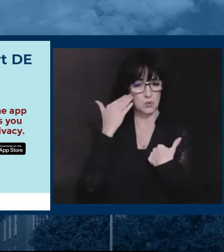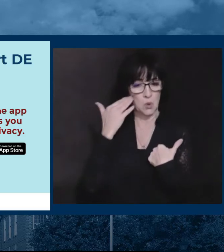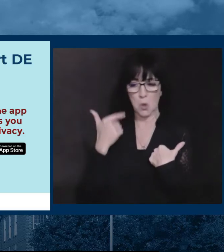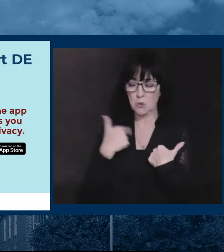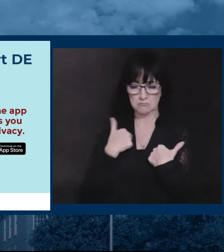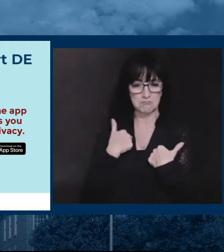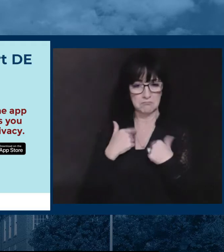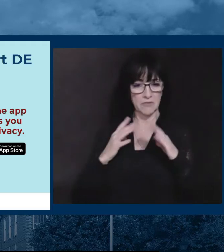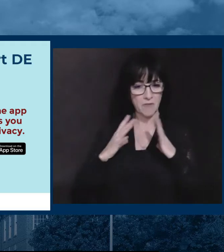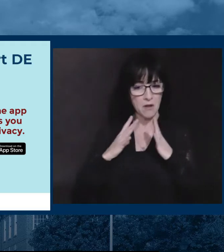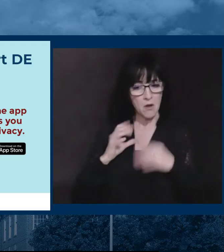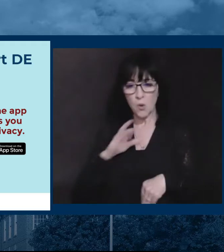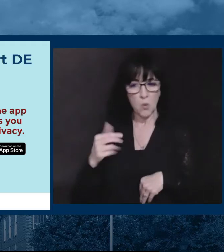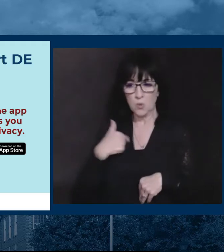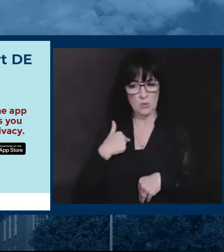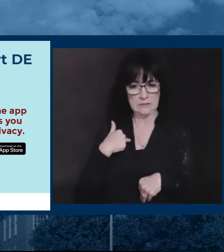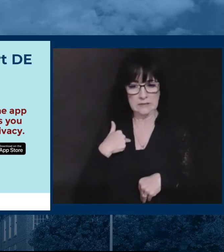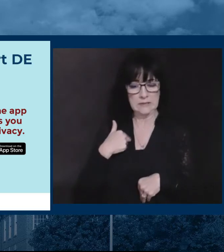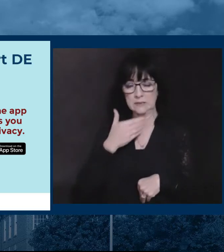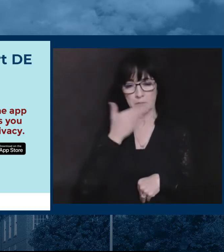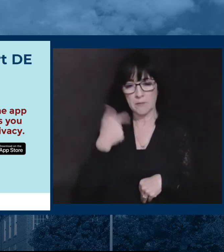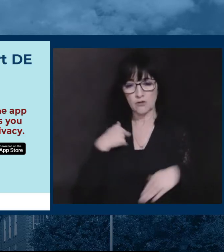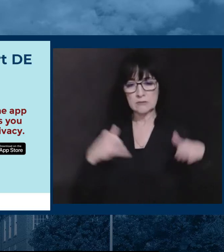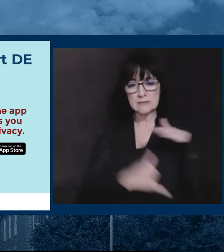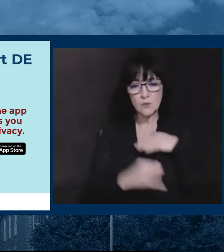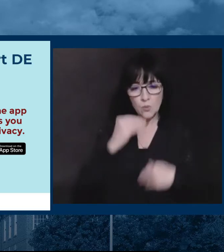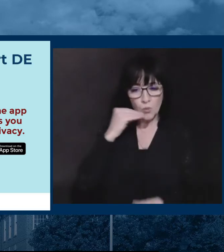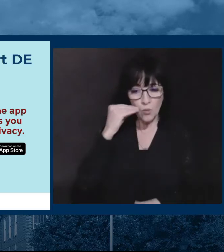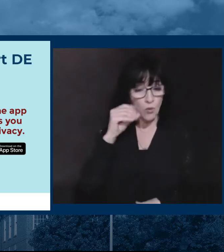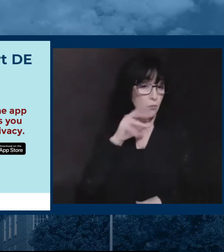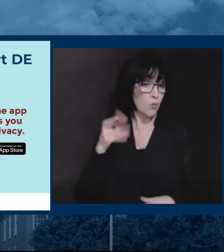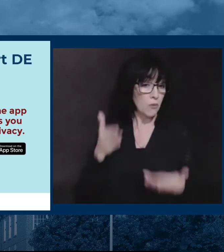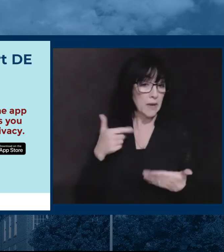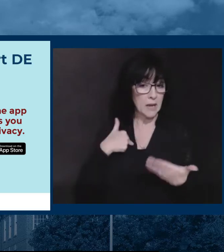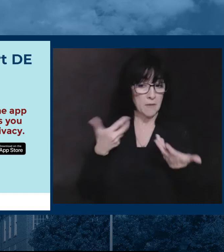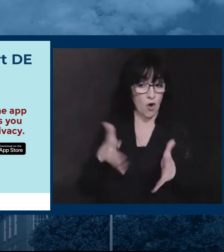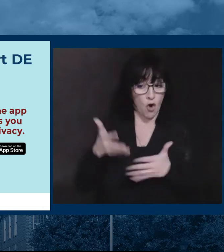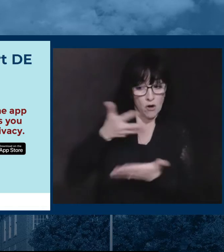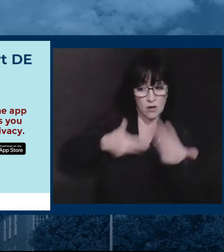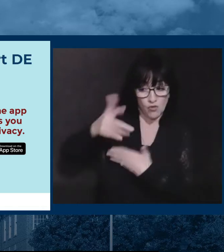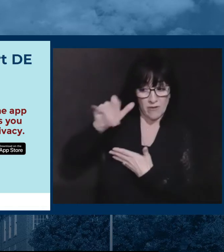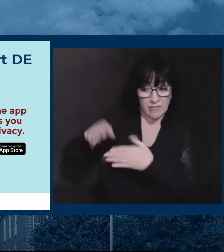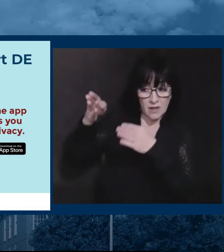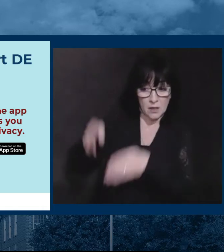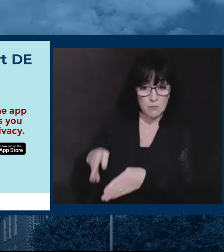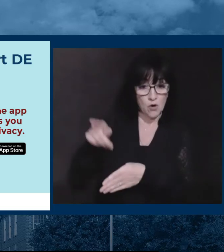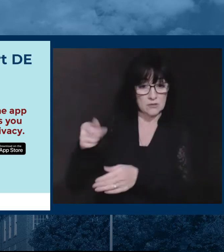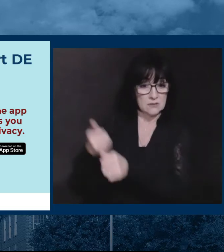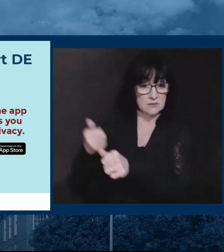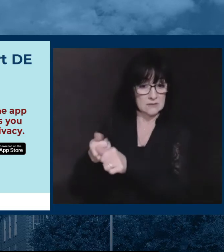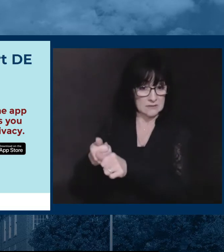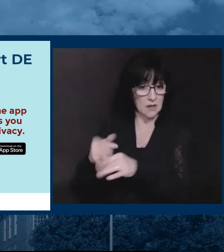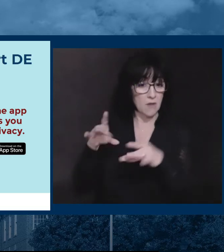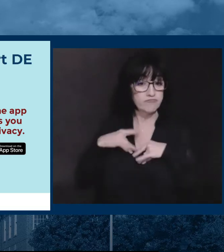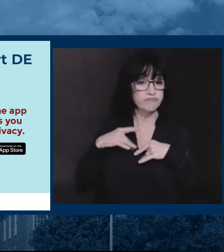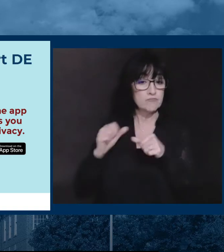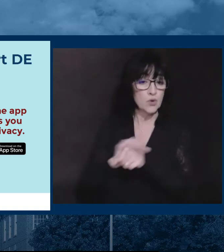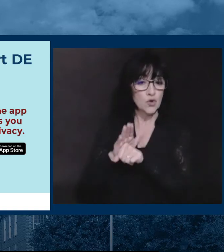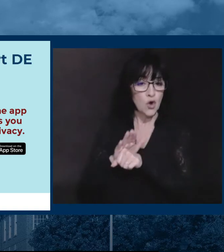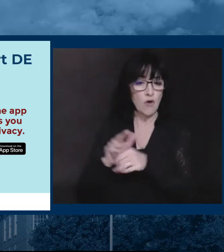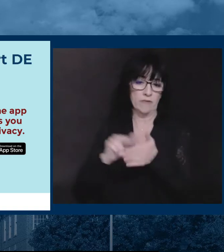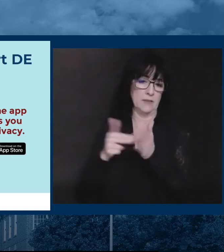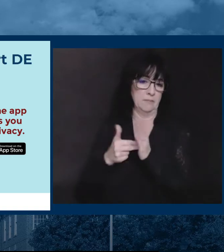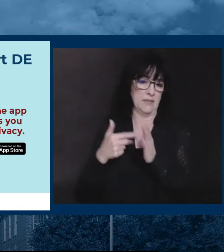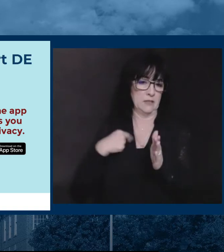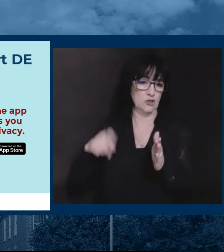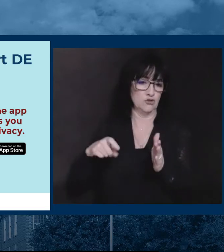work beyond my expectation for sure. We set a high bar and they ran right past it, and it's been increasing